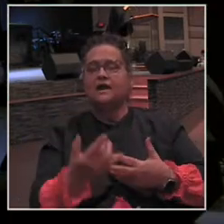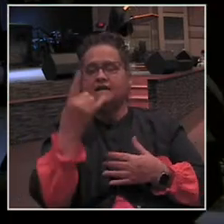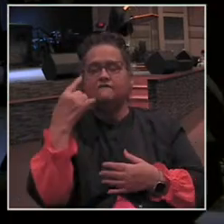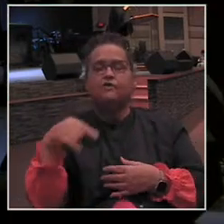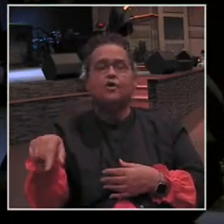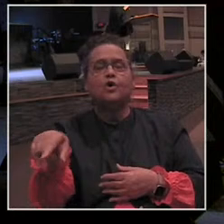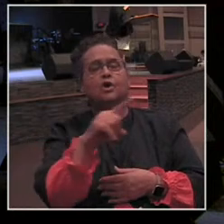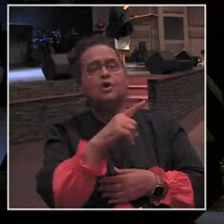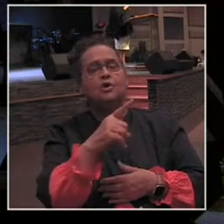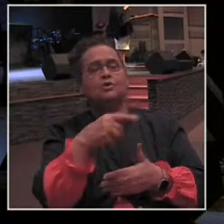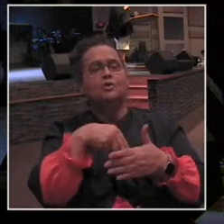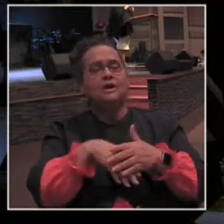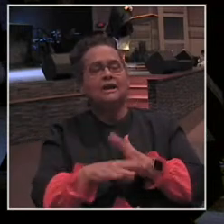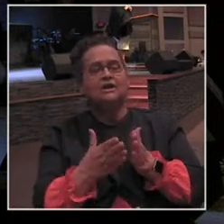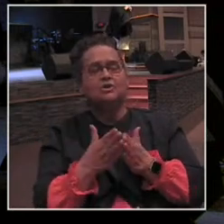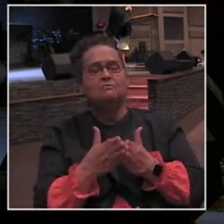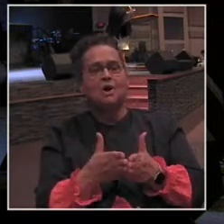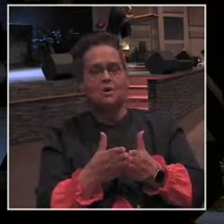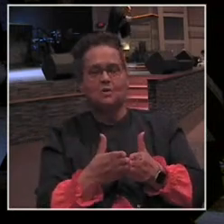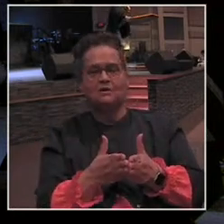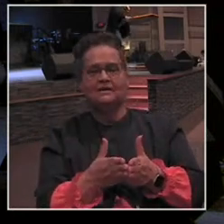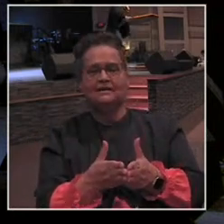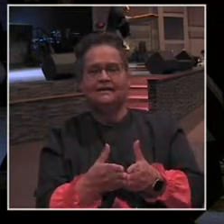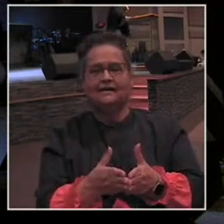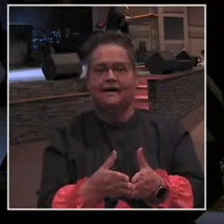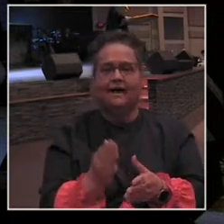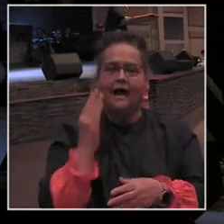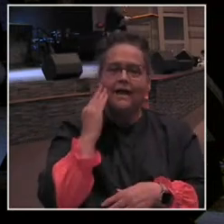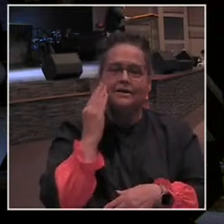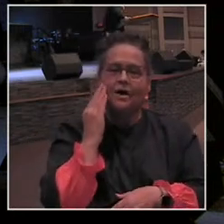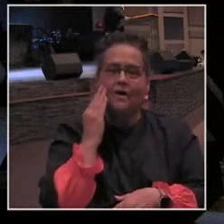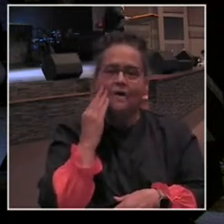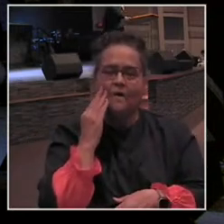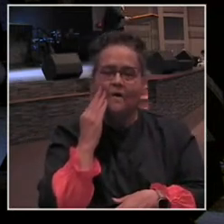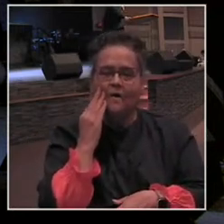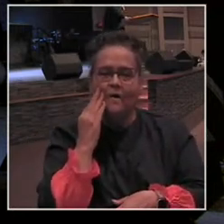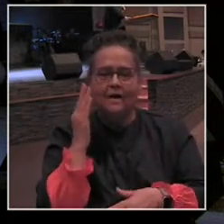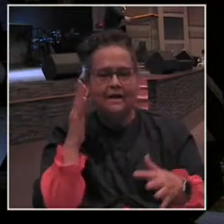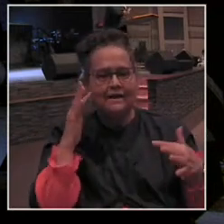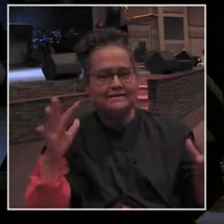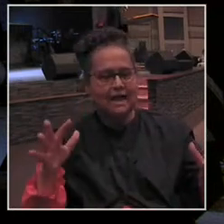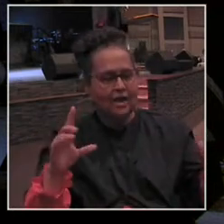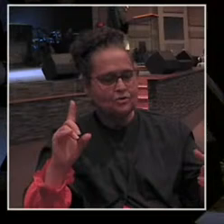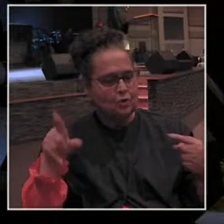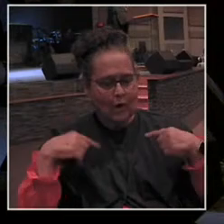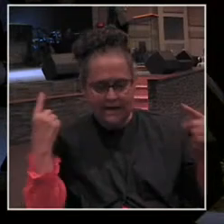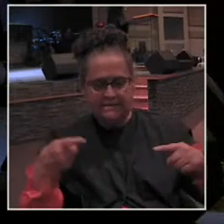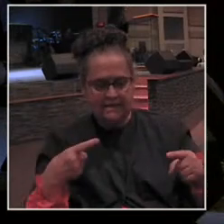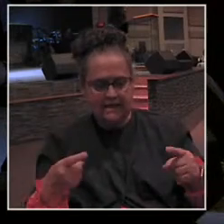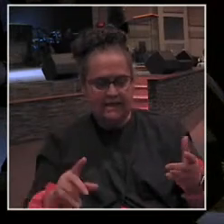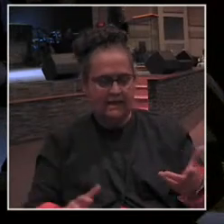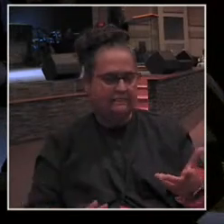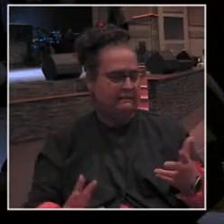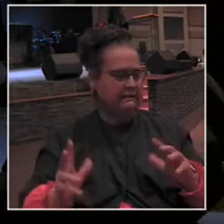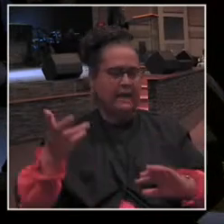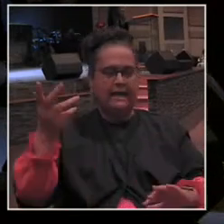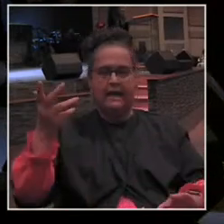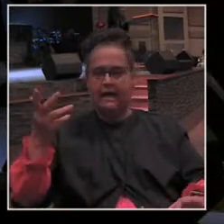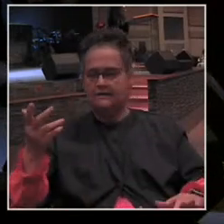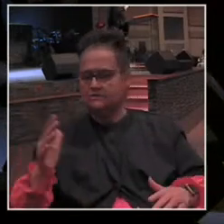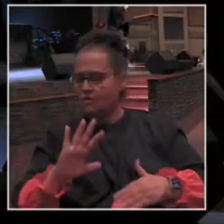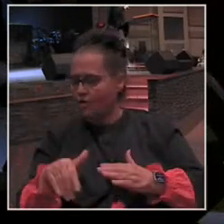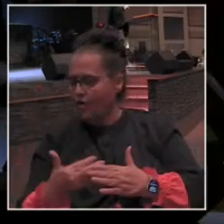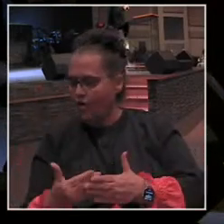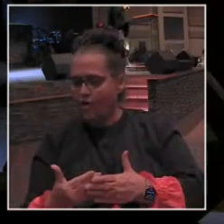to get into the boat. I know it may sound crazy right now in the chaos and the consuming, all of the craziness that's happening